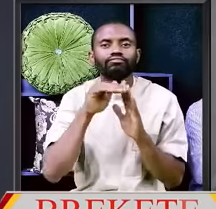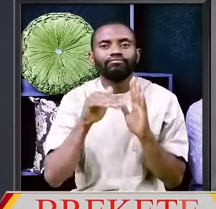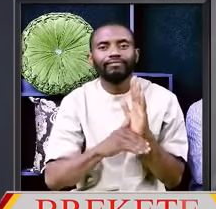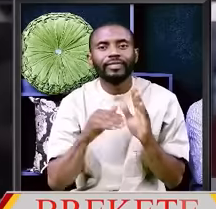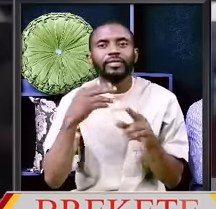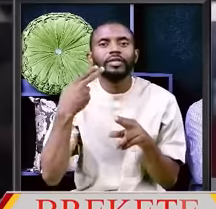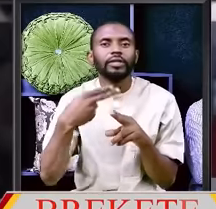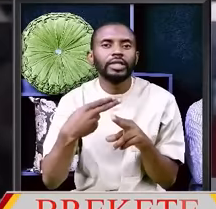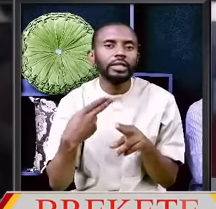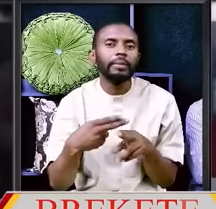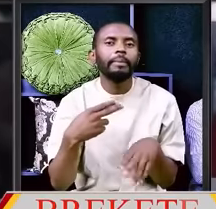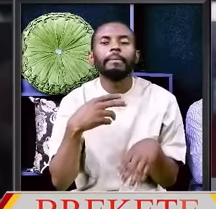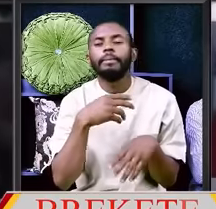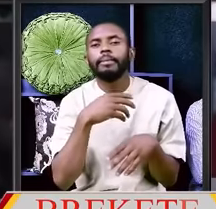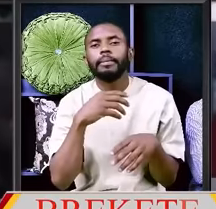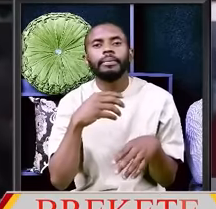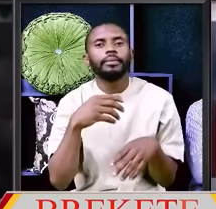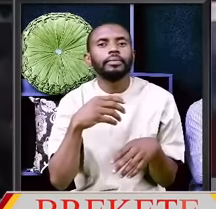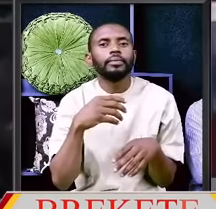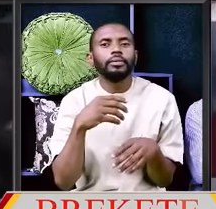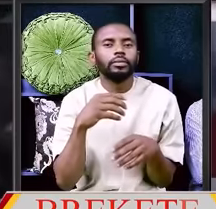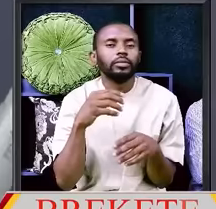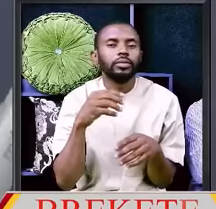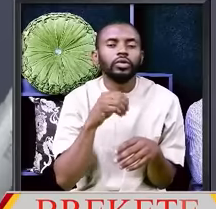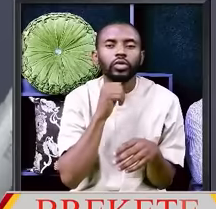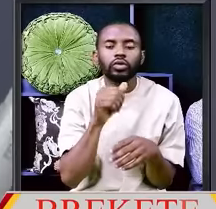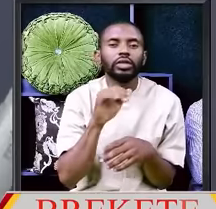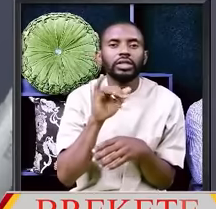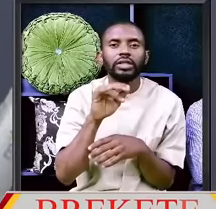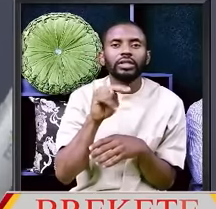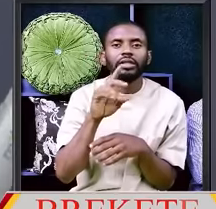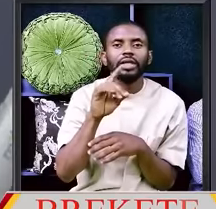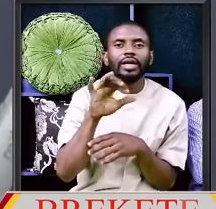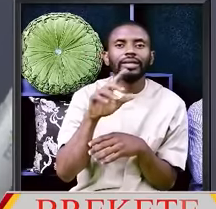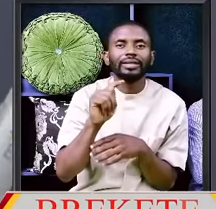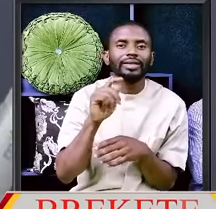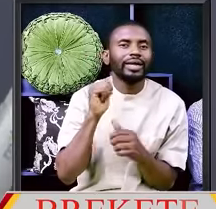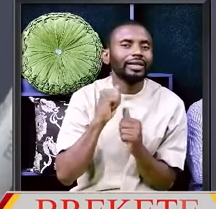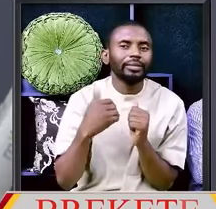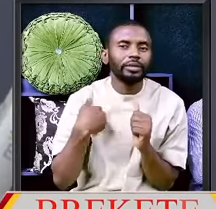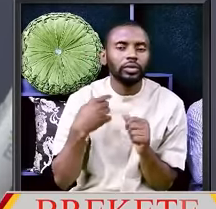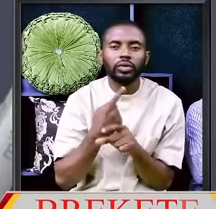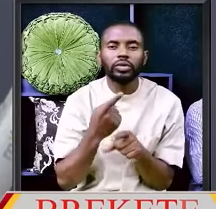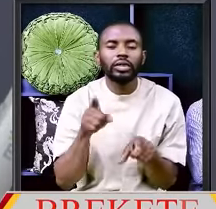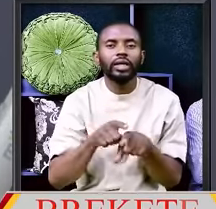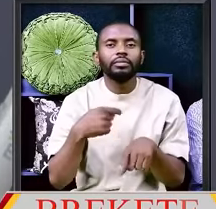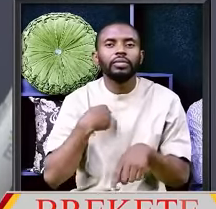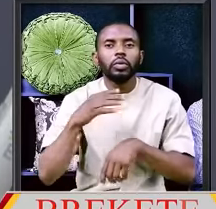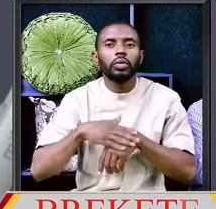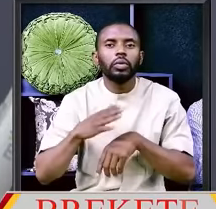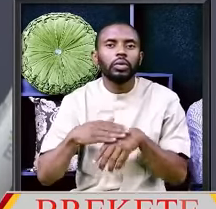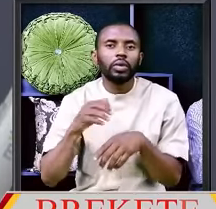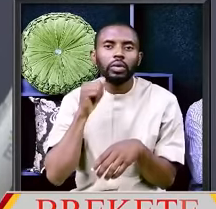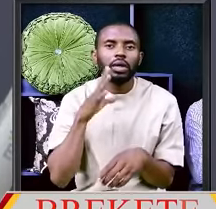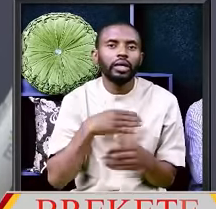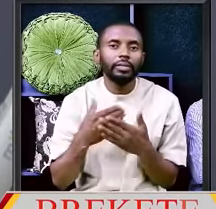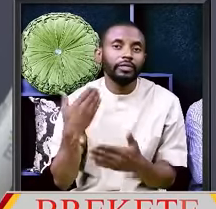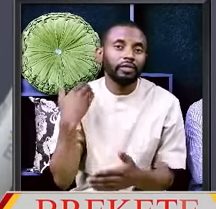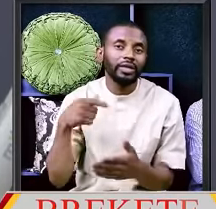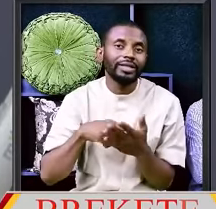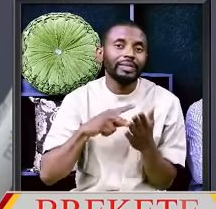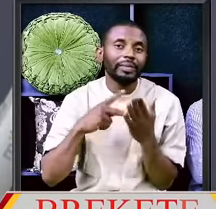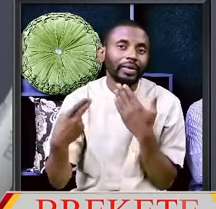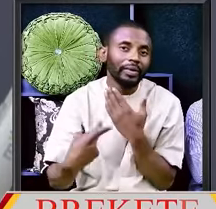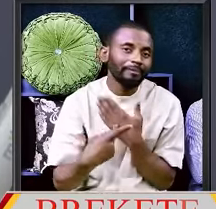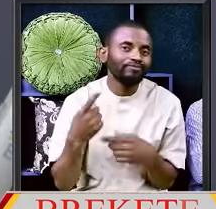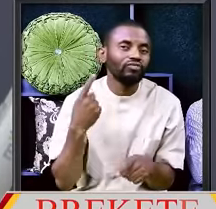people's names. You don't indict anybody. Just like I cautioned one lady earlier. Please. This program